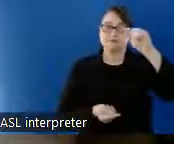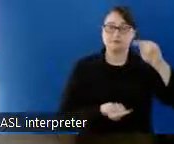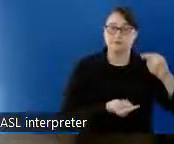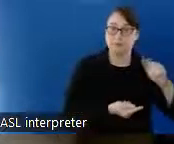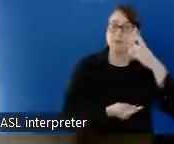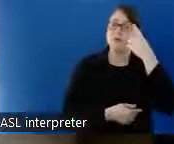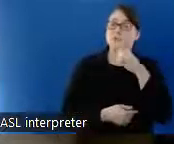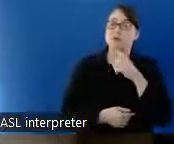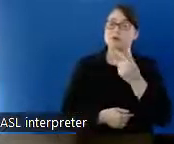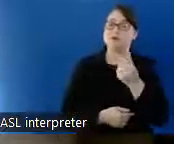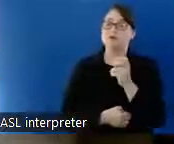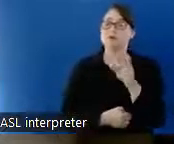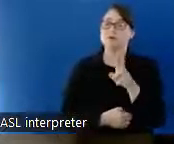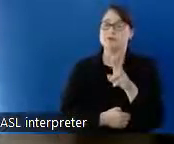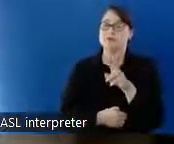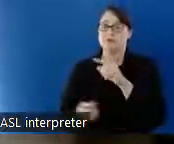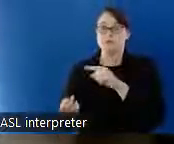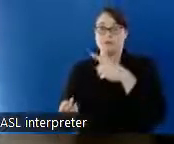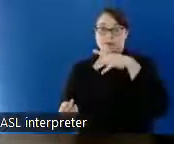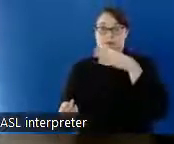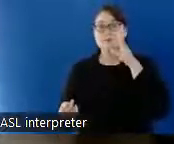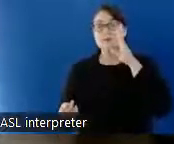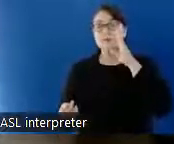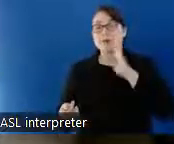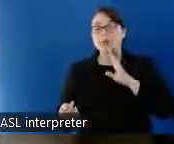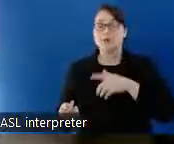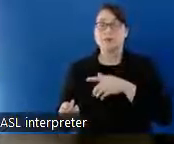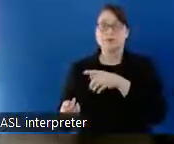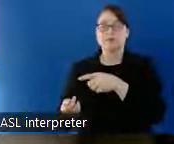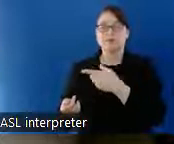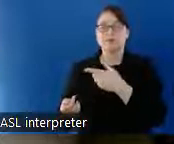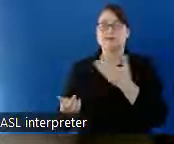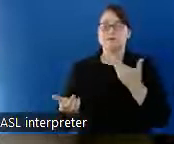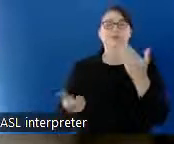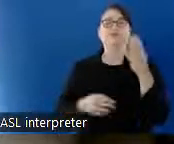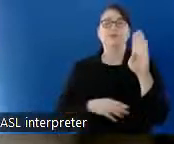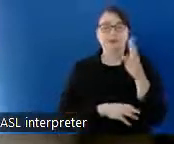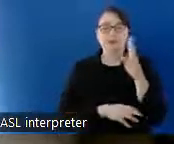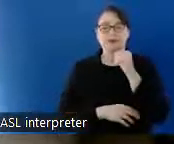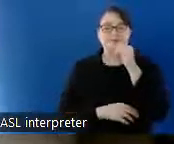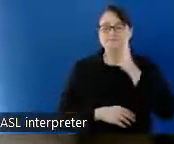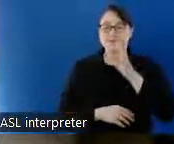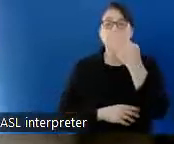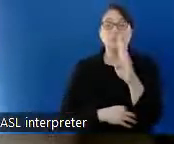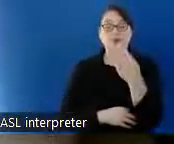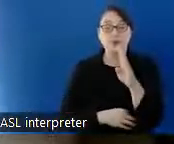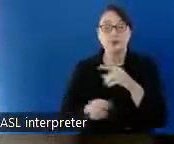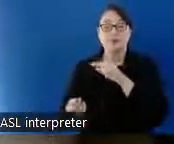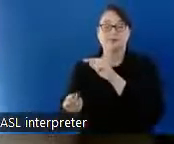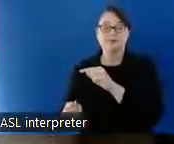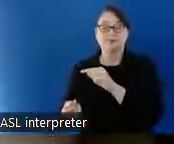blue color represents patients who identify as male, and you can see this accounts for most cases in this outbreak. But there have been cases among